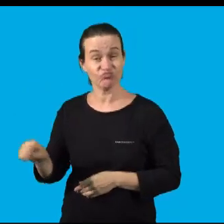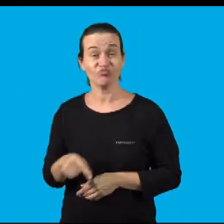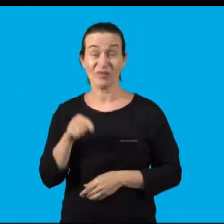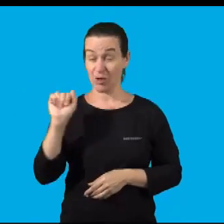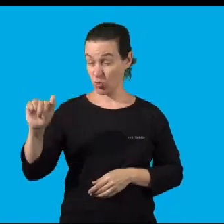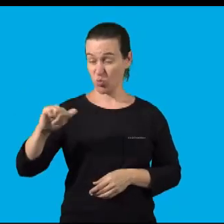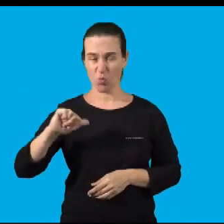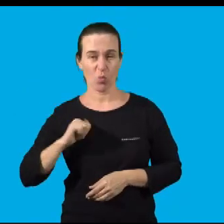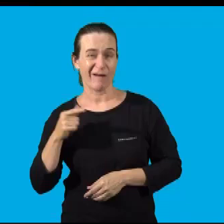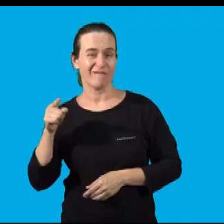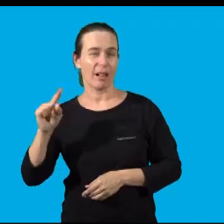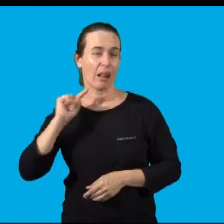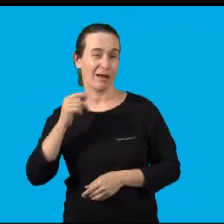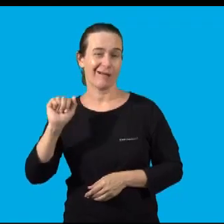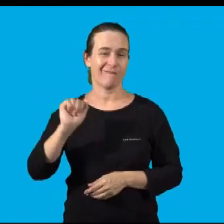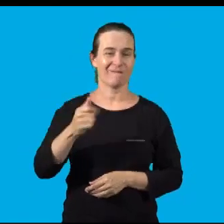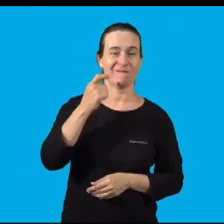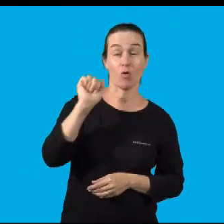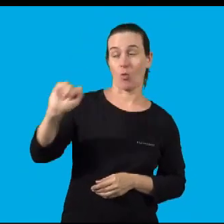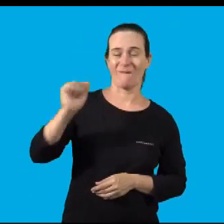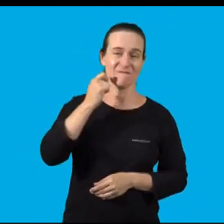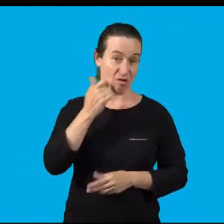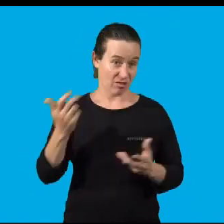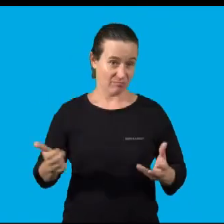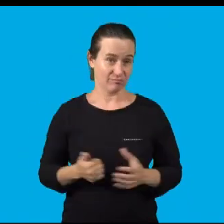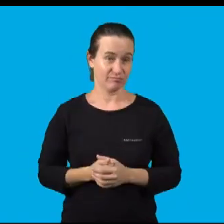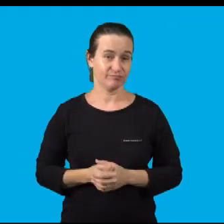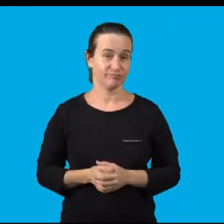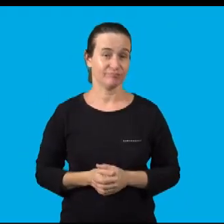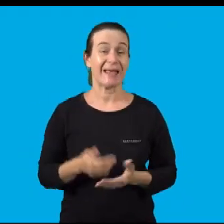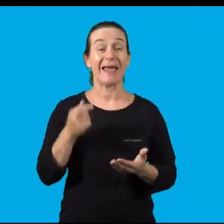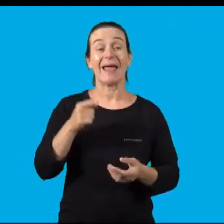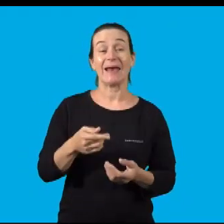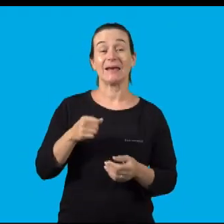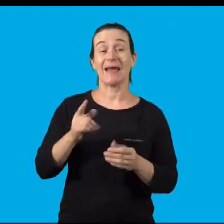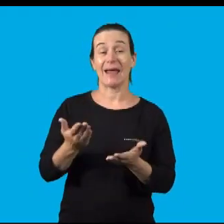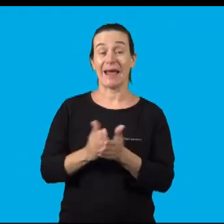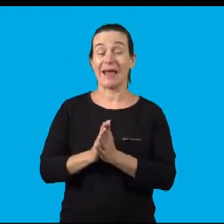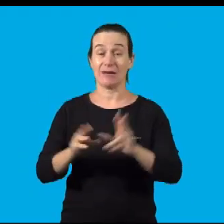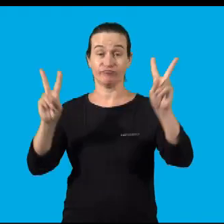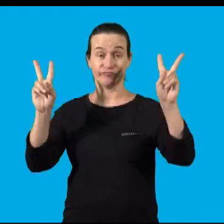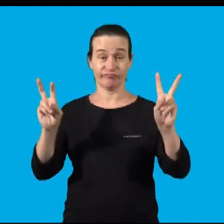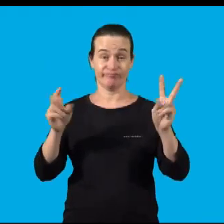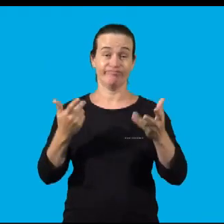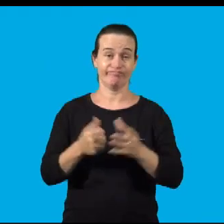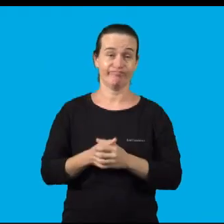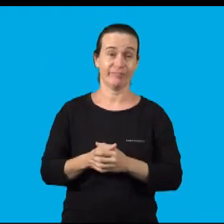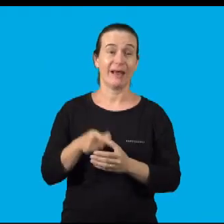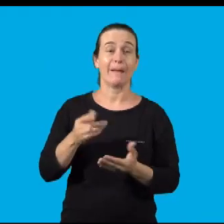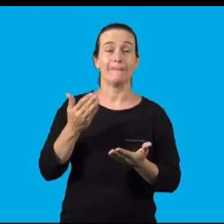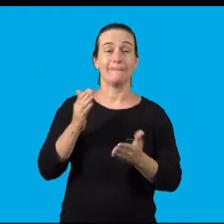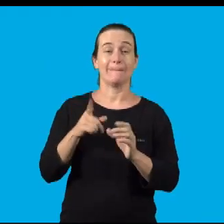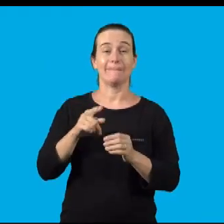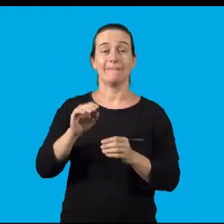Desdemona has deceived her father and may thee. This blind faith in Iago drives Othello